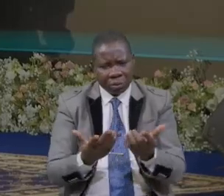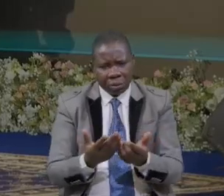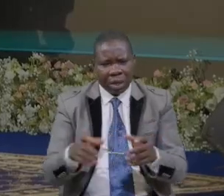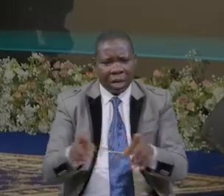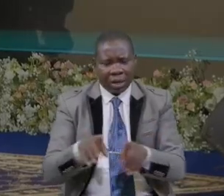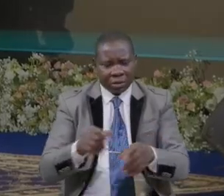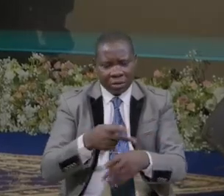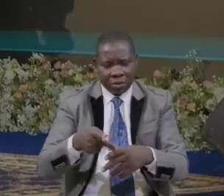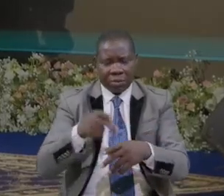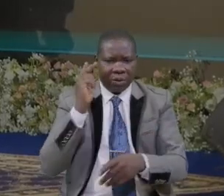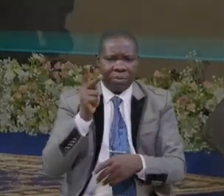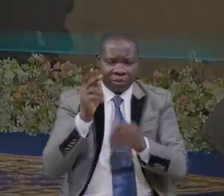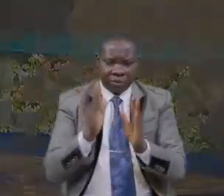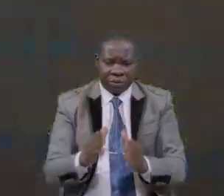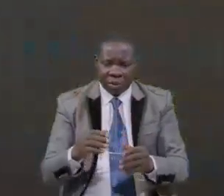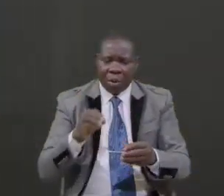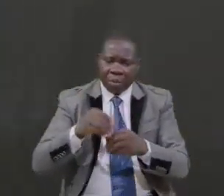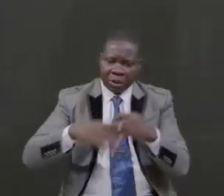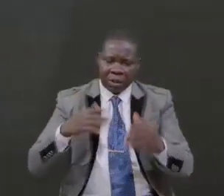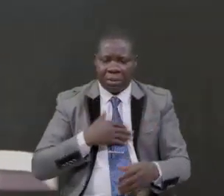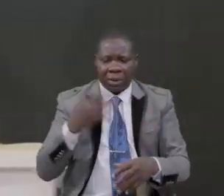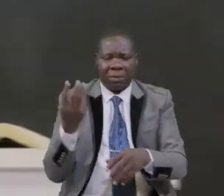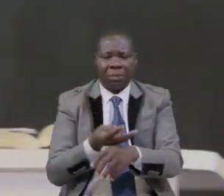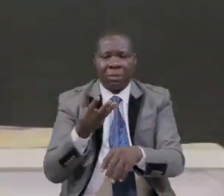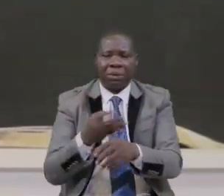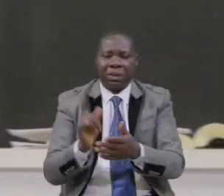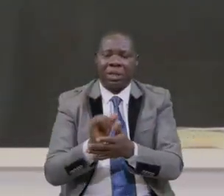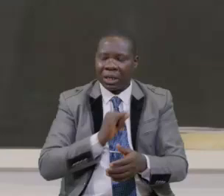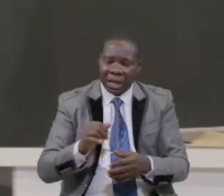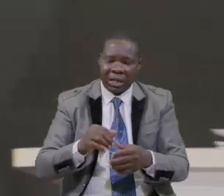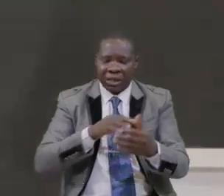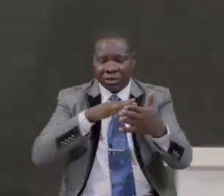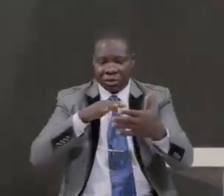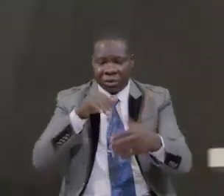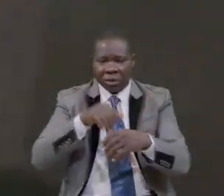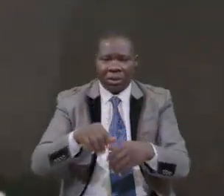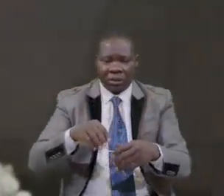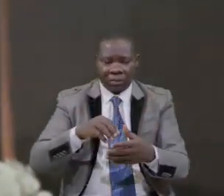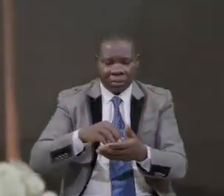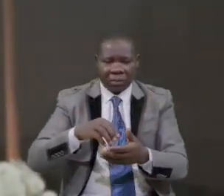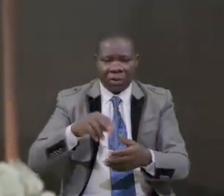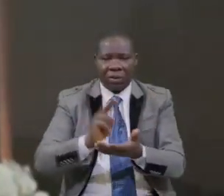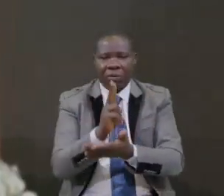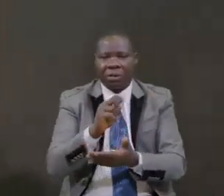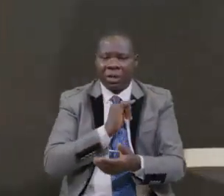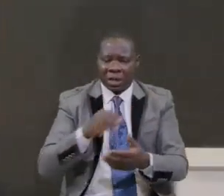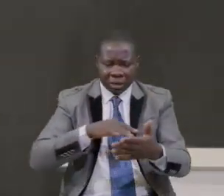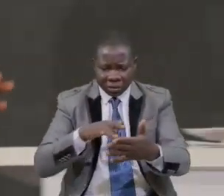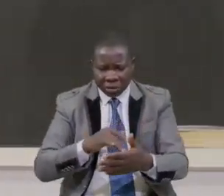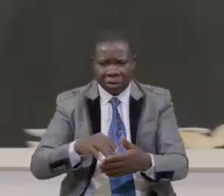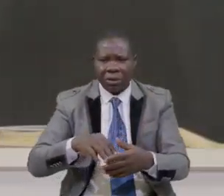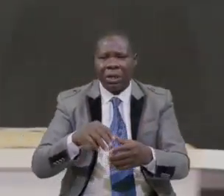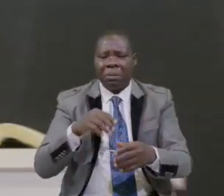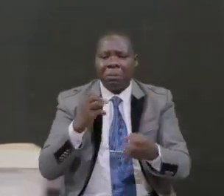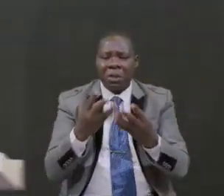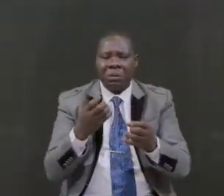the university. I studied and studied. I studied John Wesley. I studied Charles Finney. I studied T.L. Osborne. I studied Moody.